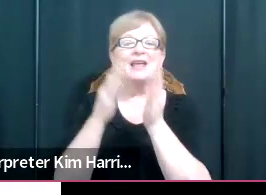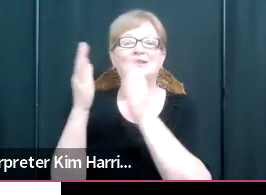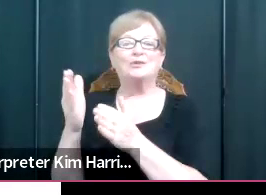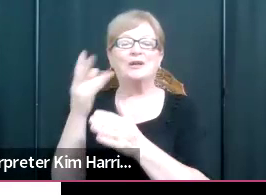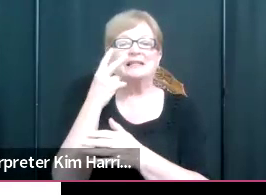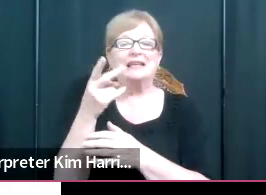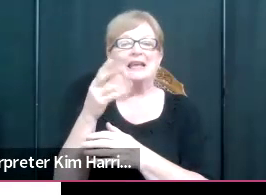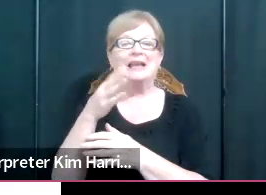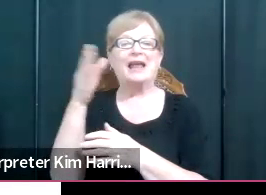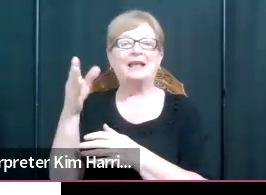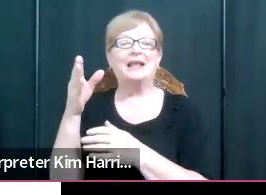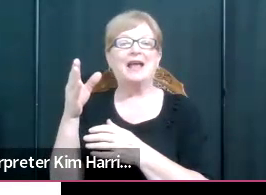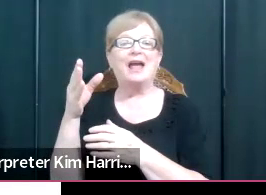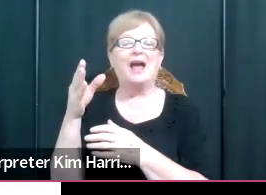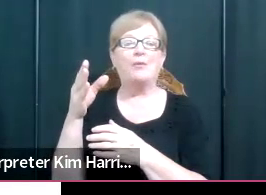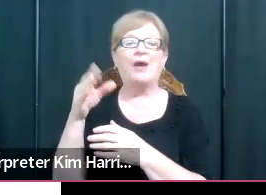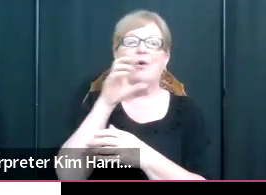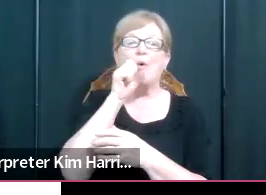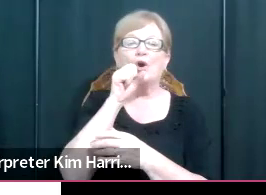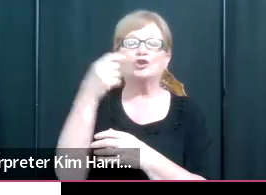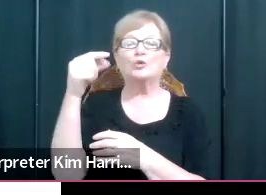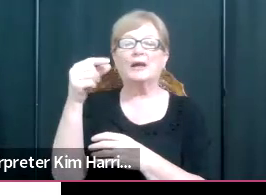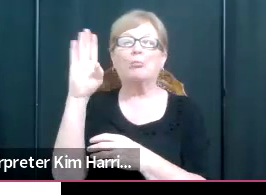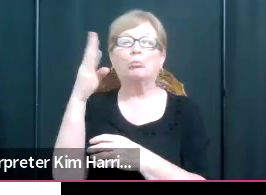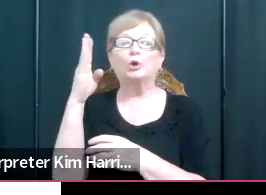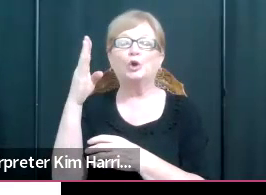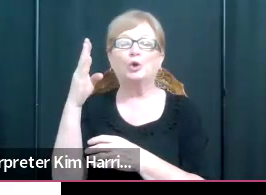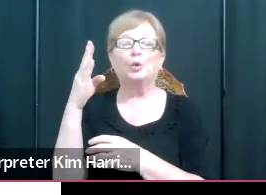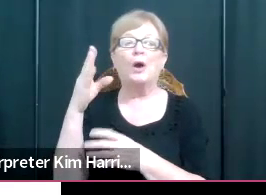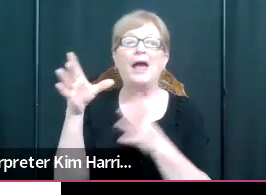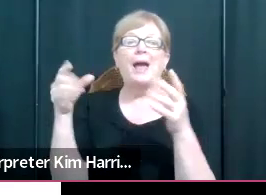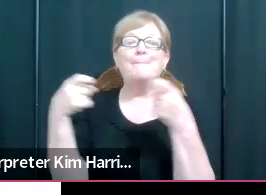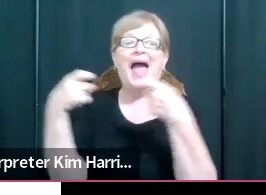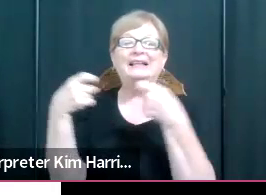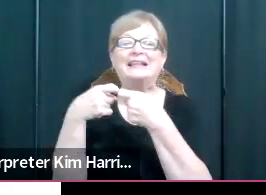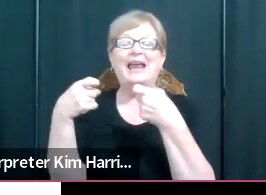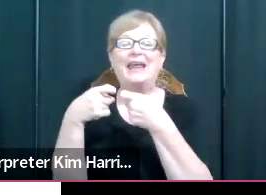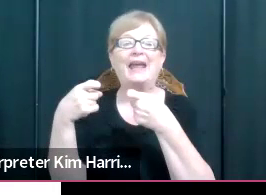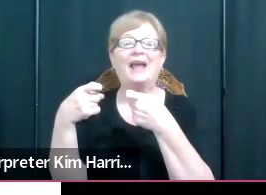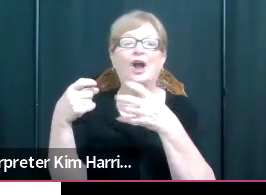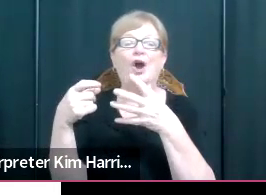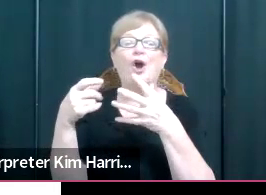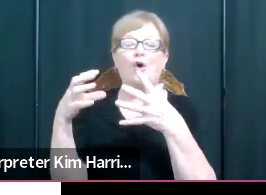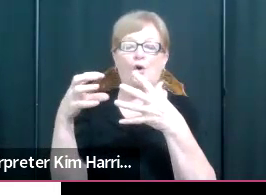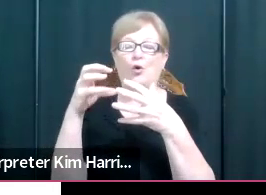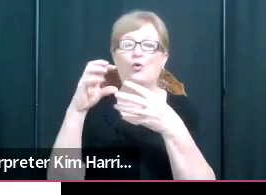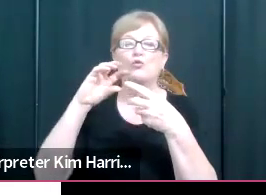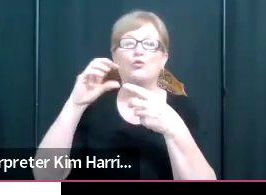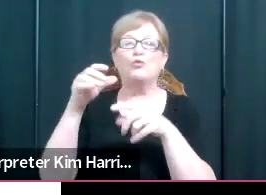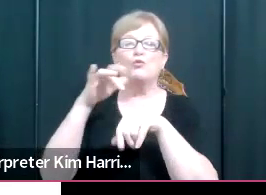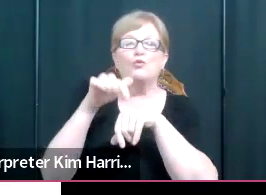a picture of our orange, green, and blue magnetic fidget rings. And those are rings that